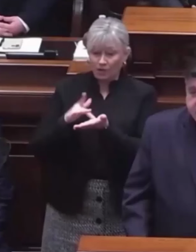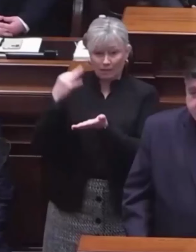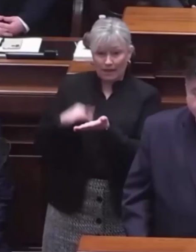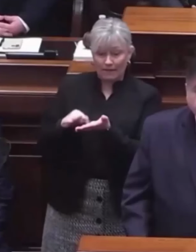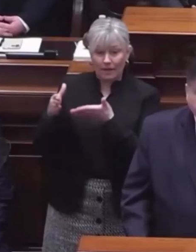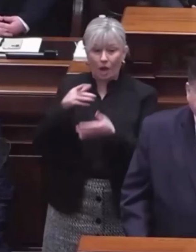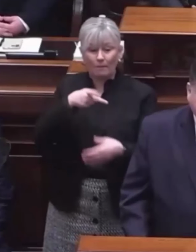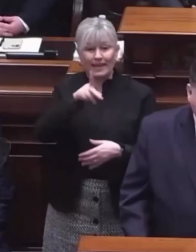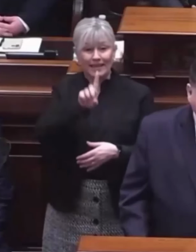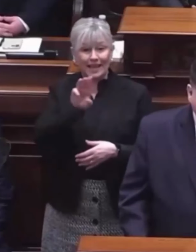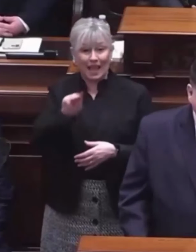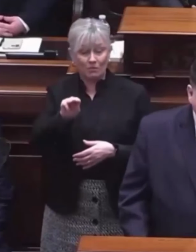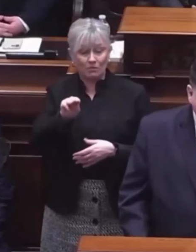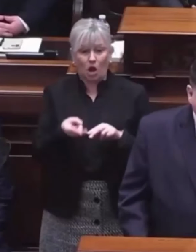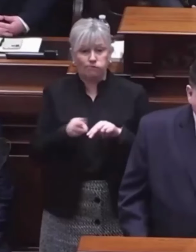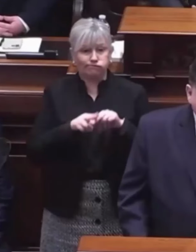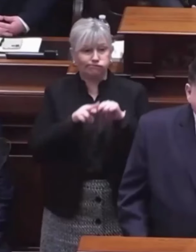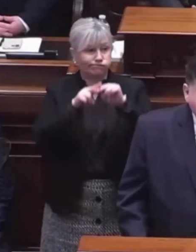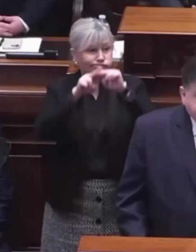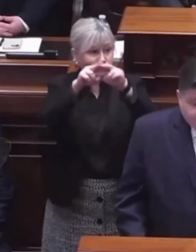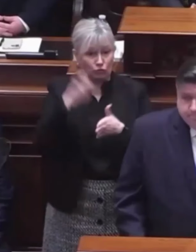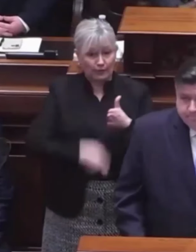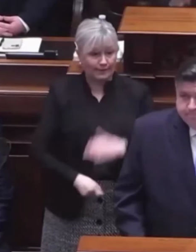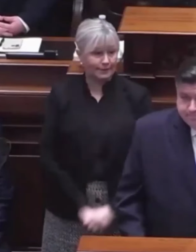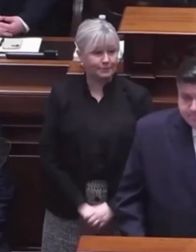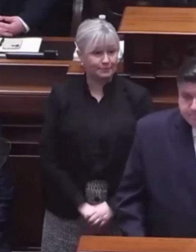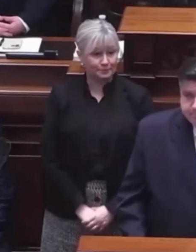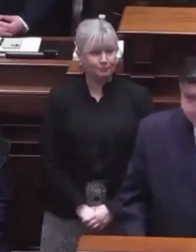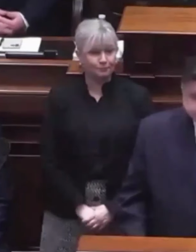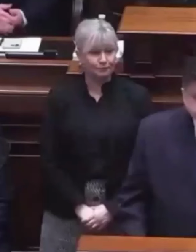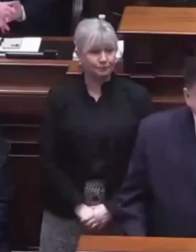or PBMs, are driving up prices.